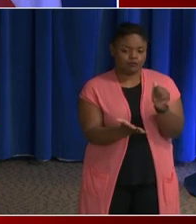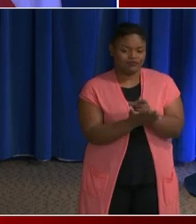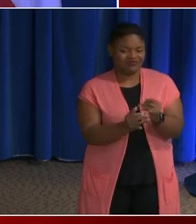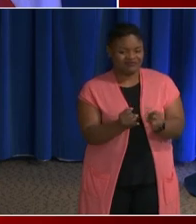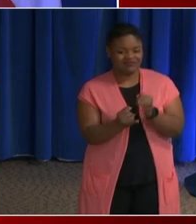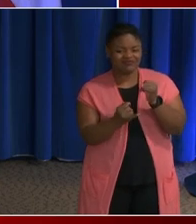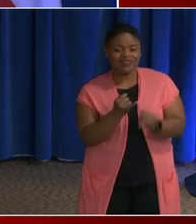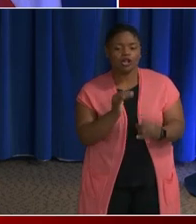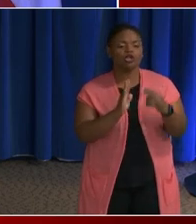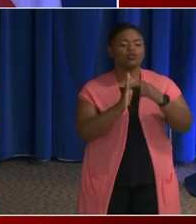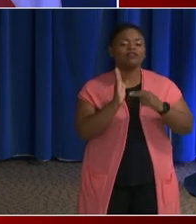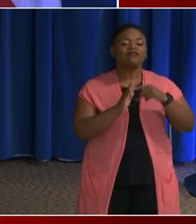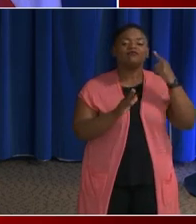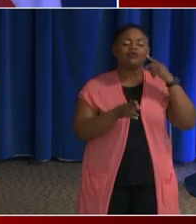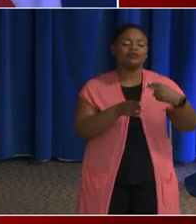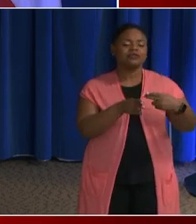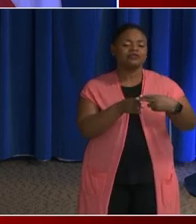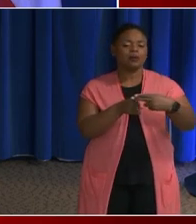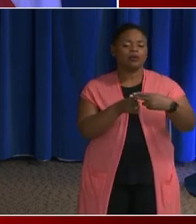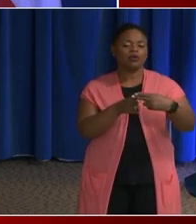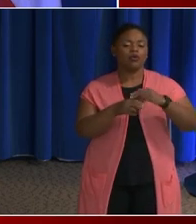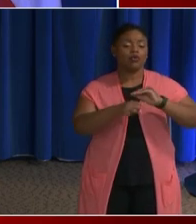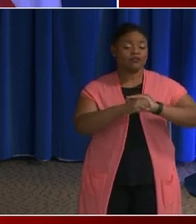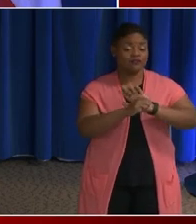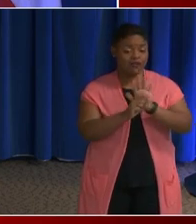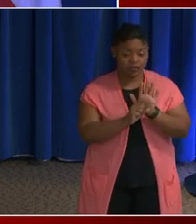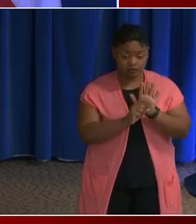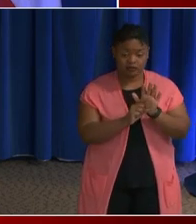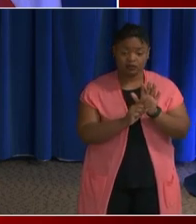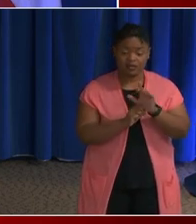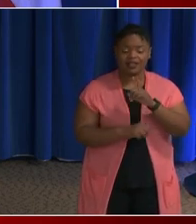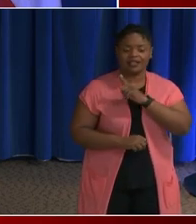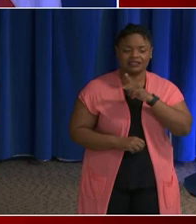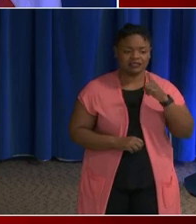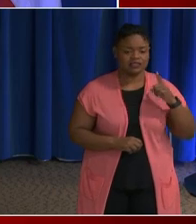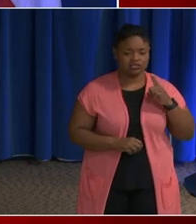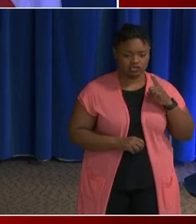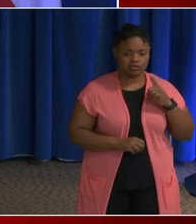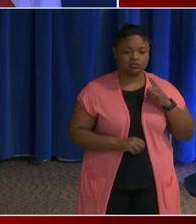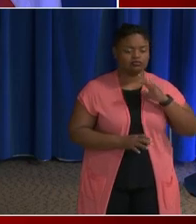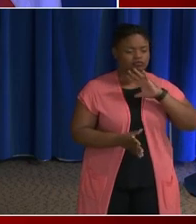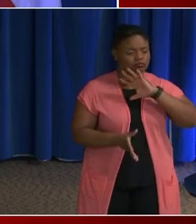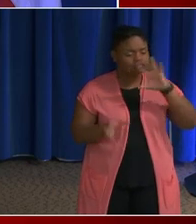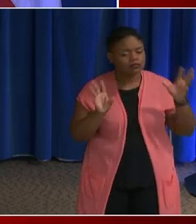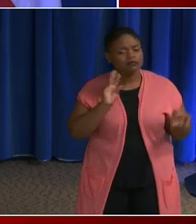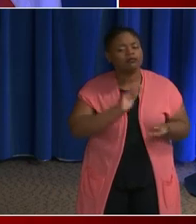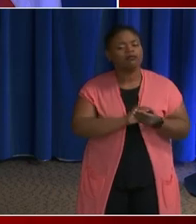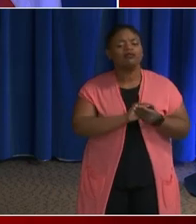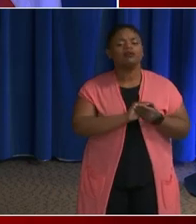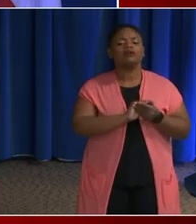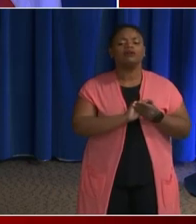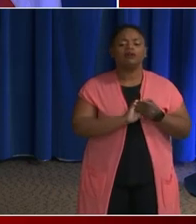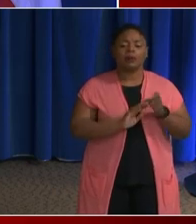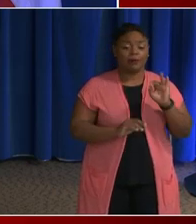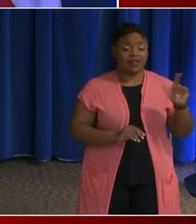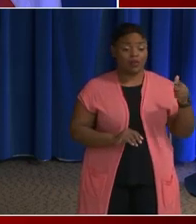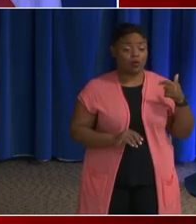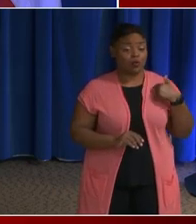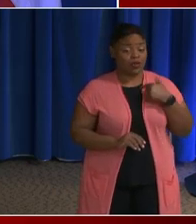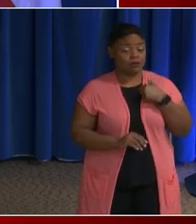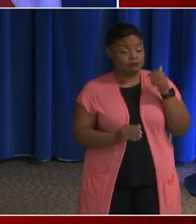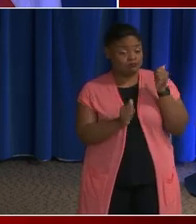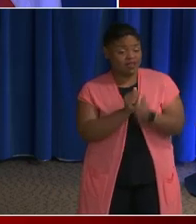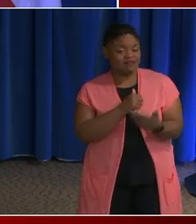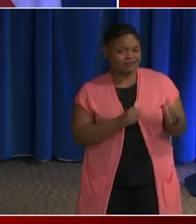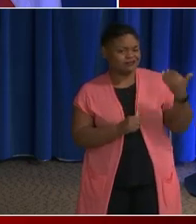temporary coronavirus legislation. That was a very comprehensive bill that we adopted at our last meeting. This was a